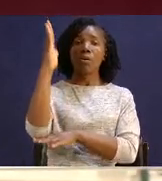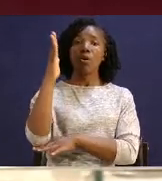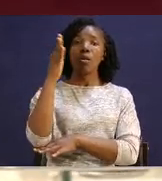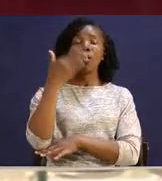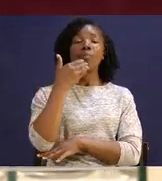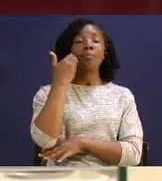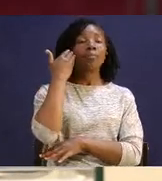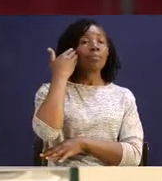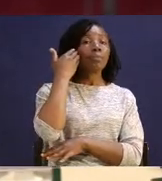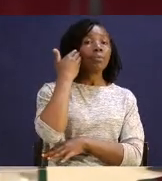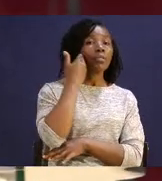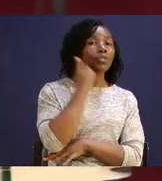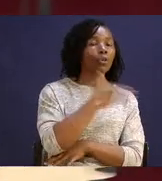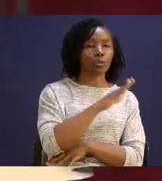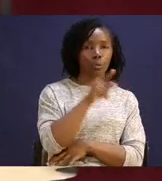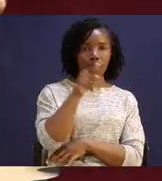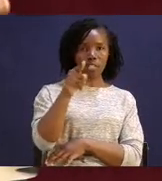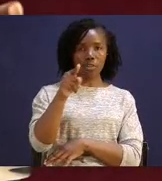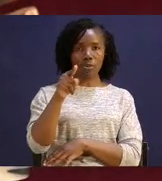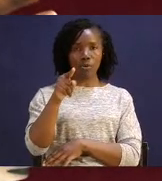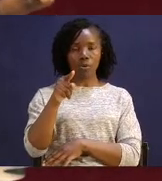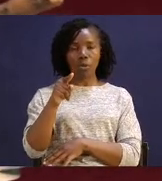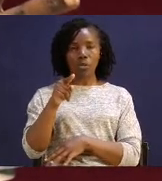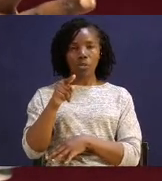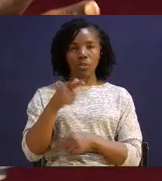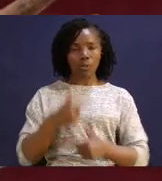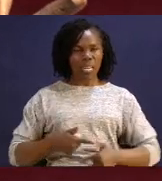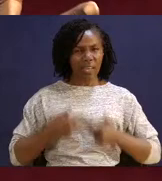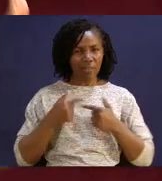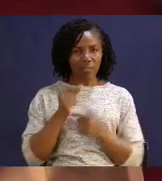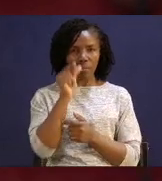survive. God wants you to thrive.